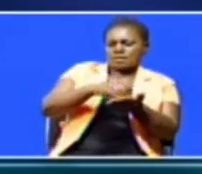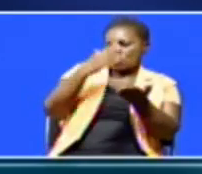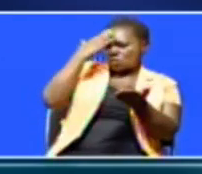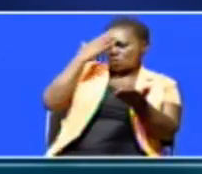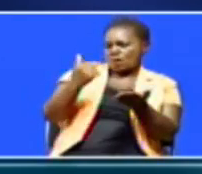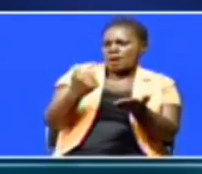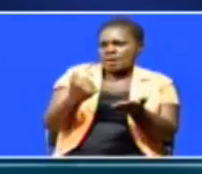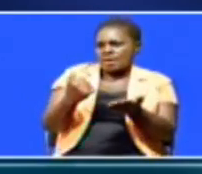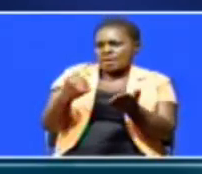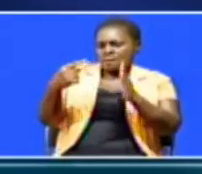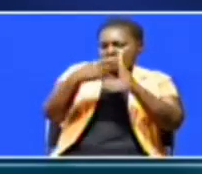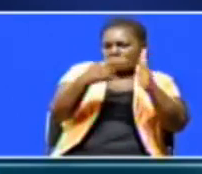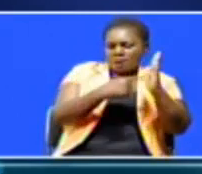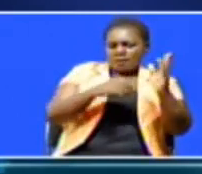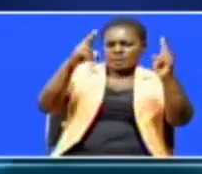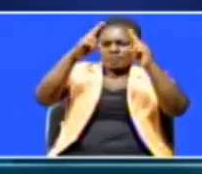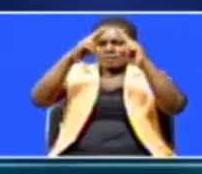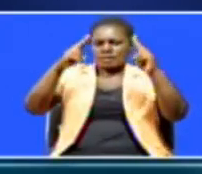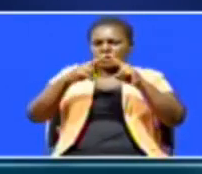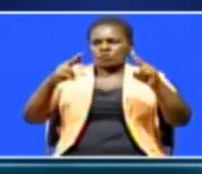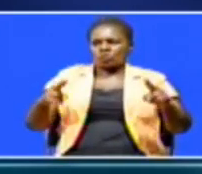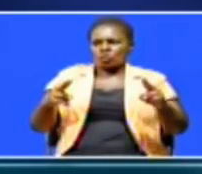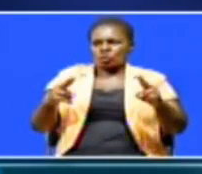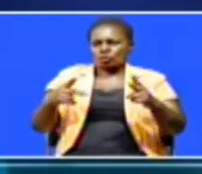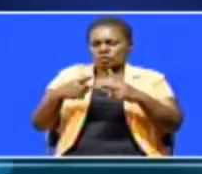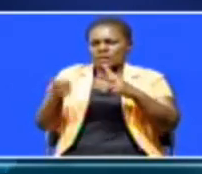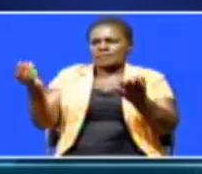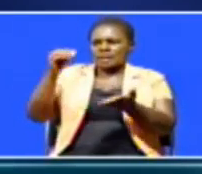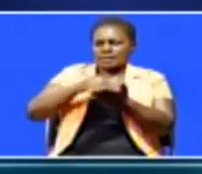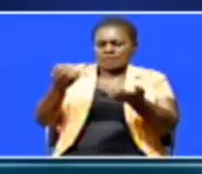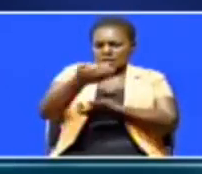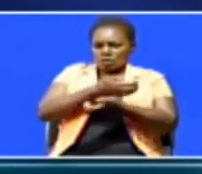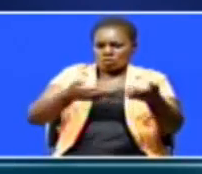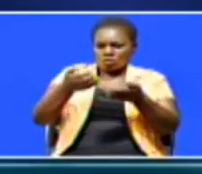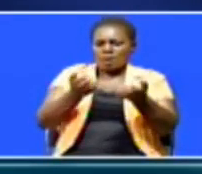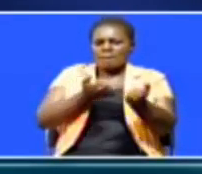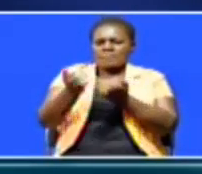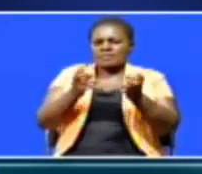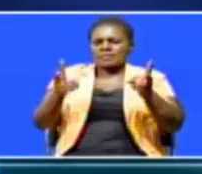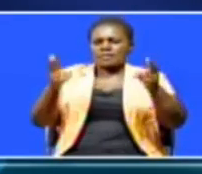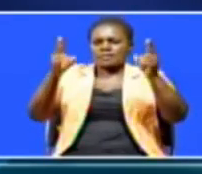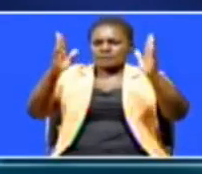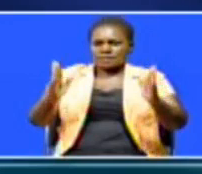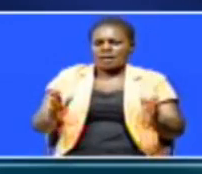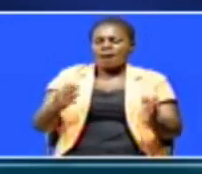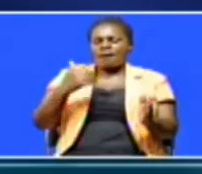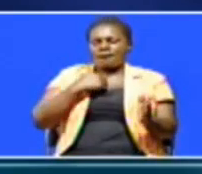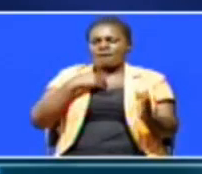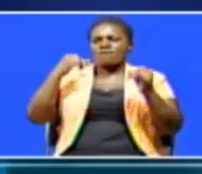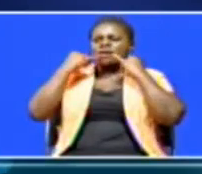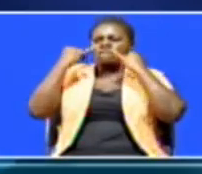to measures taken by some international players to restart their economies. Our business editor Henry Githaiga has those